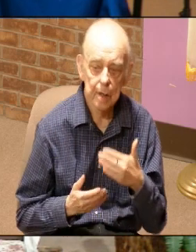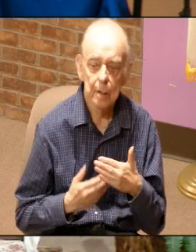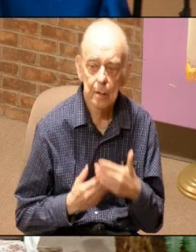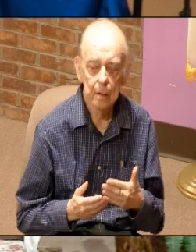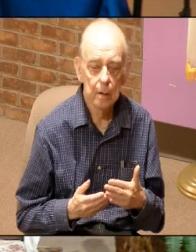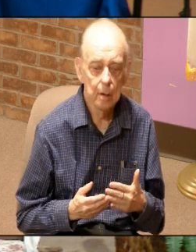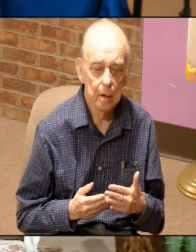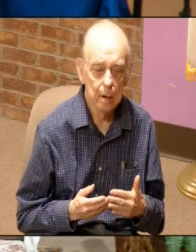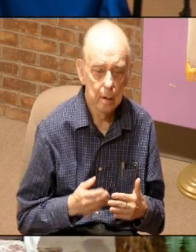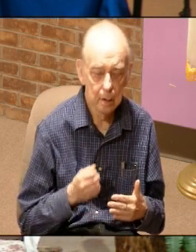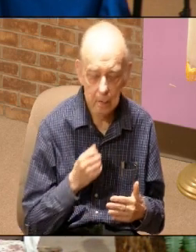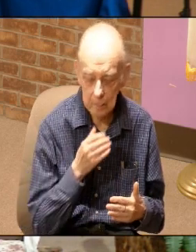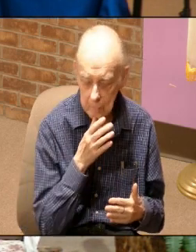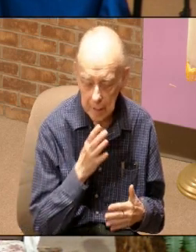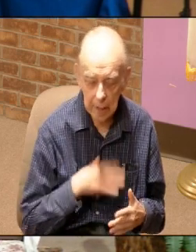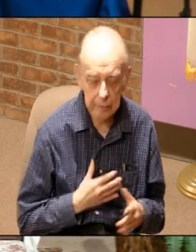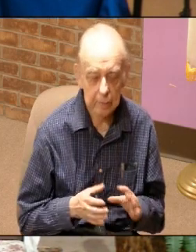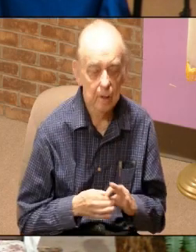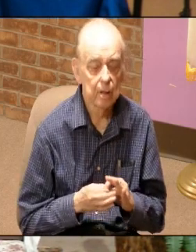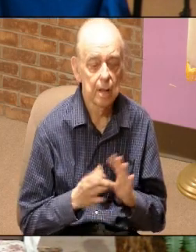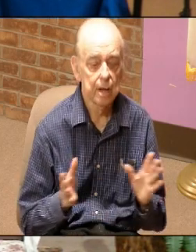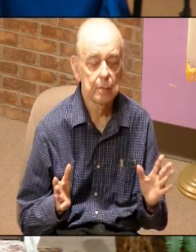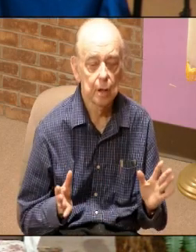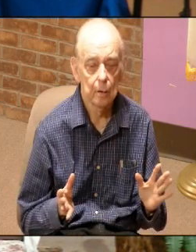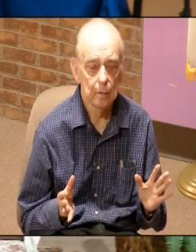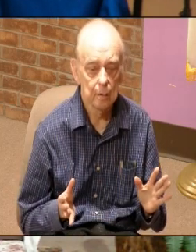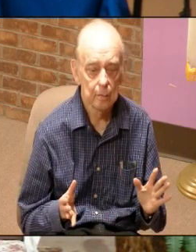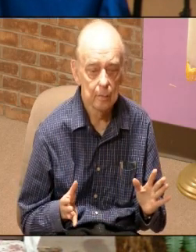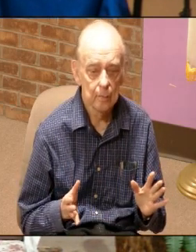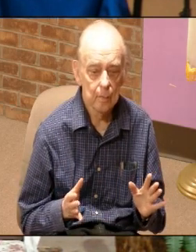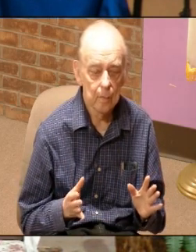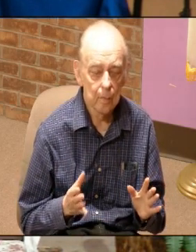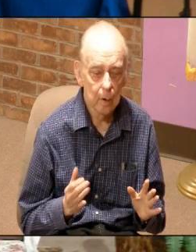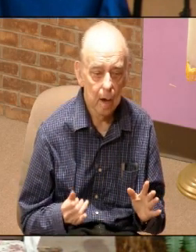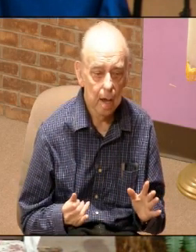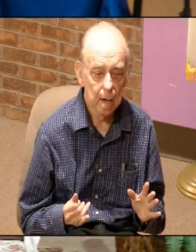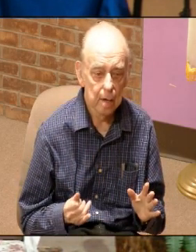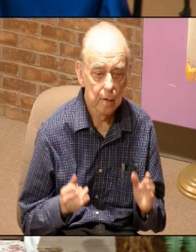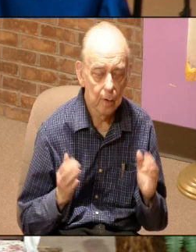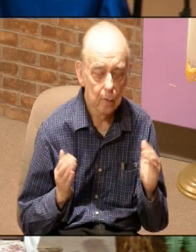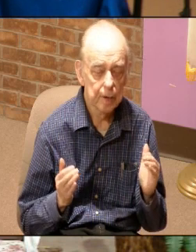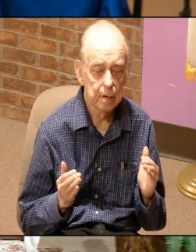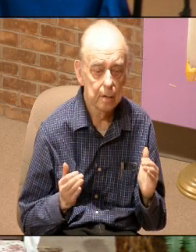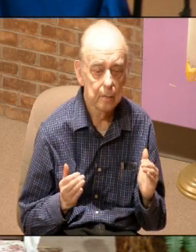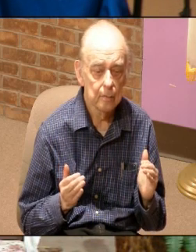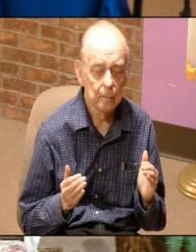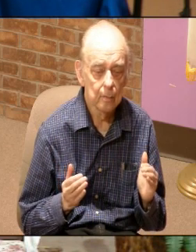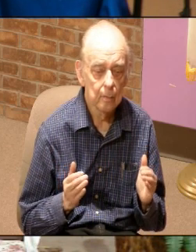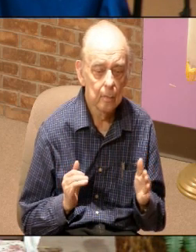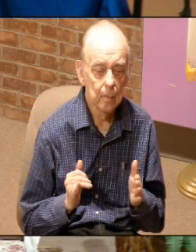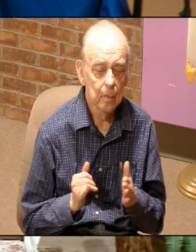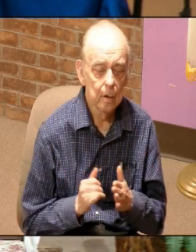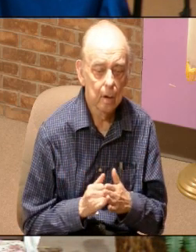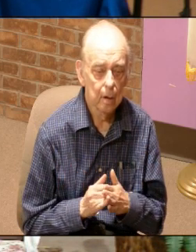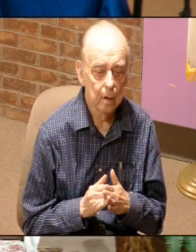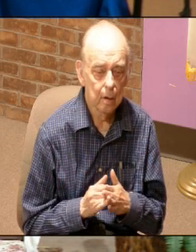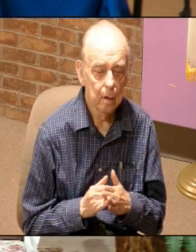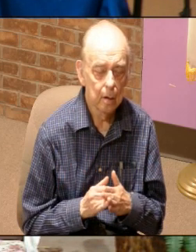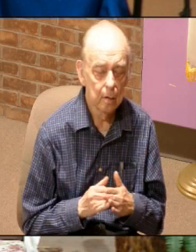she was going to have to release him in order of hoping that he would